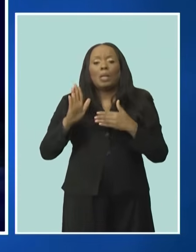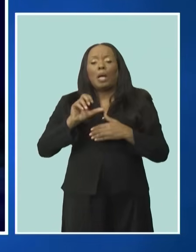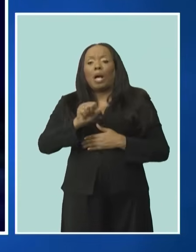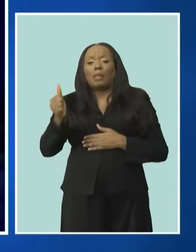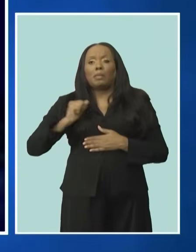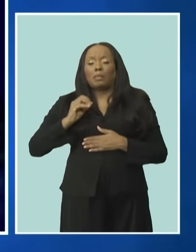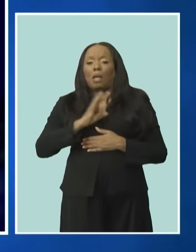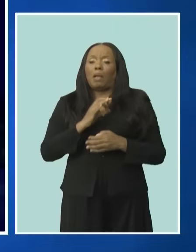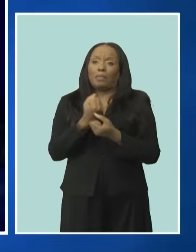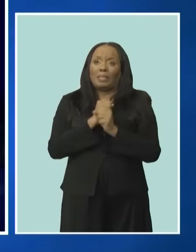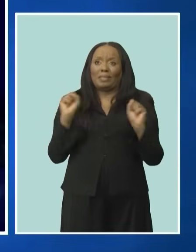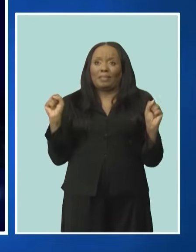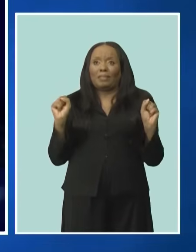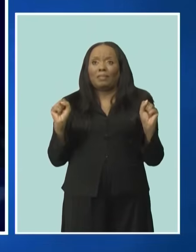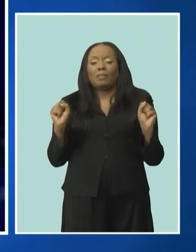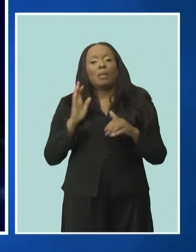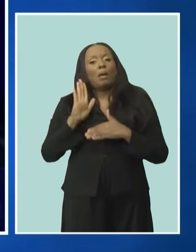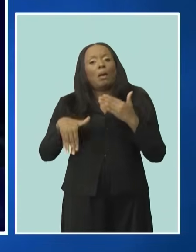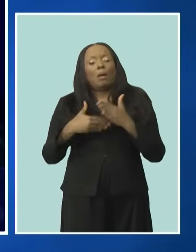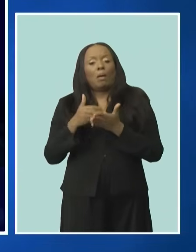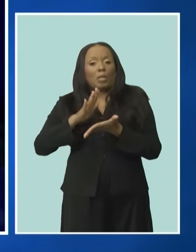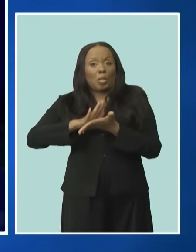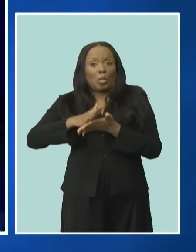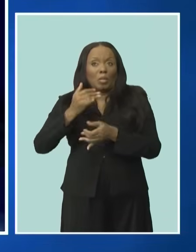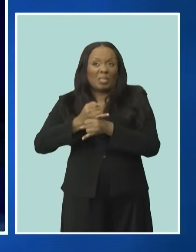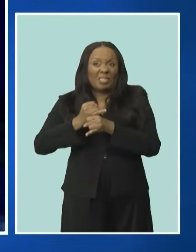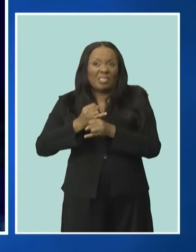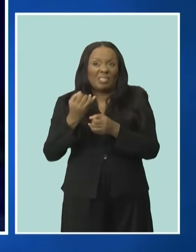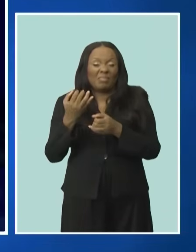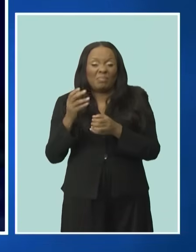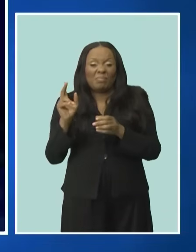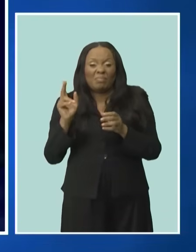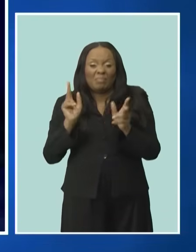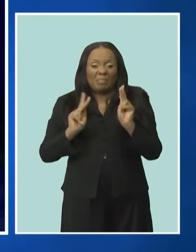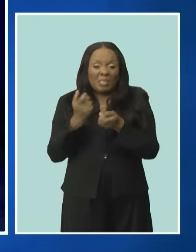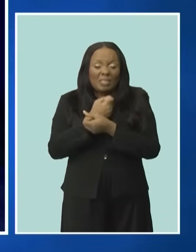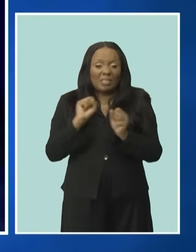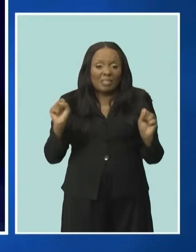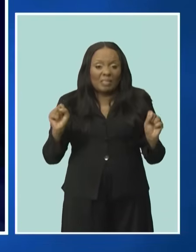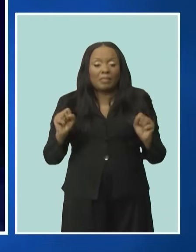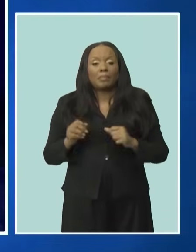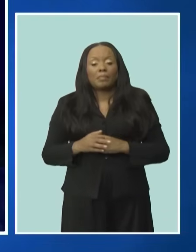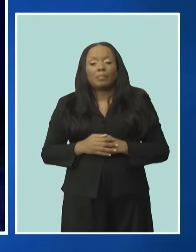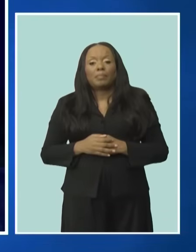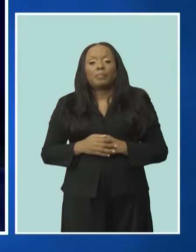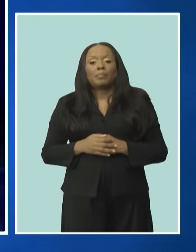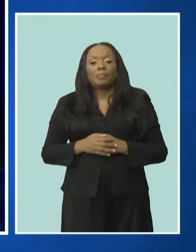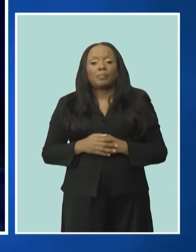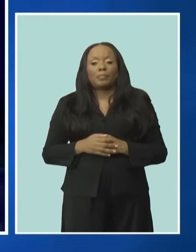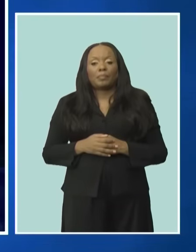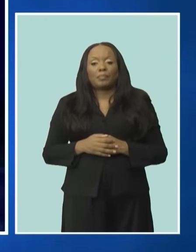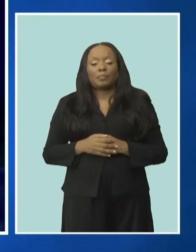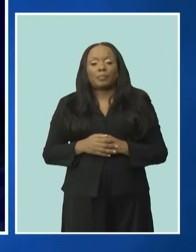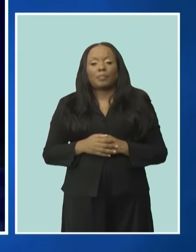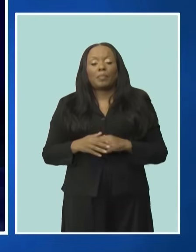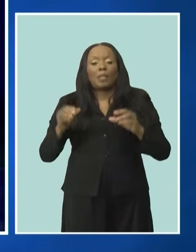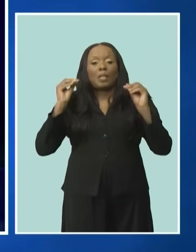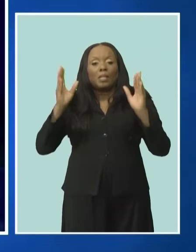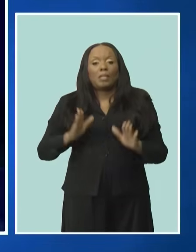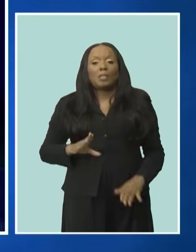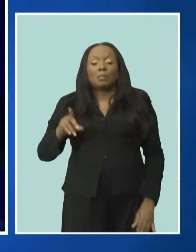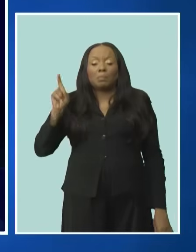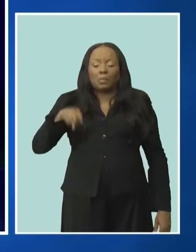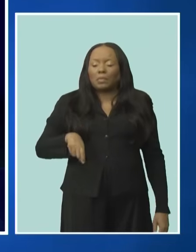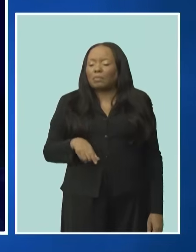staff at all of our institutions across the country. Our nation's teachers must, and I repeat,